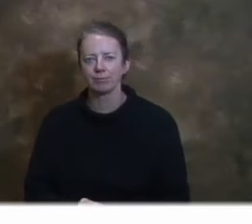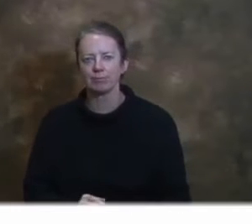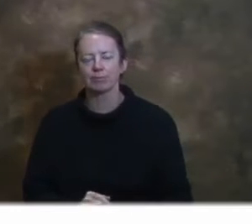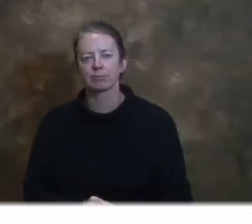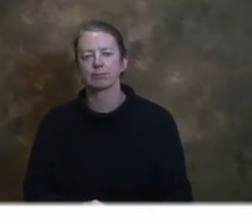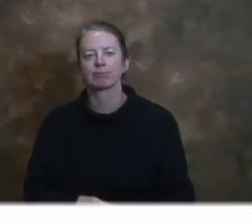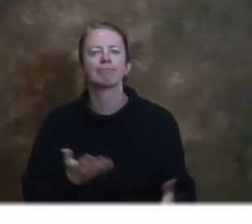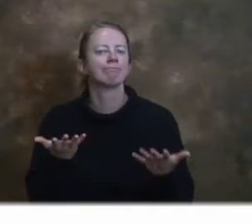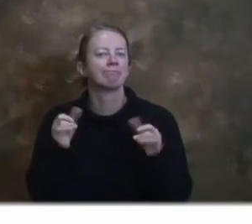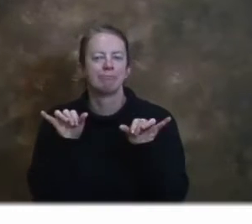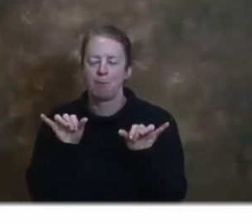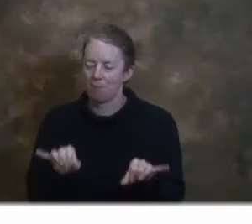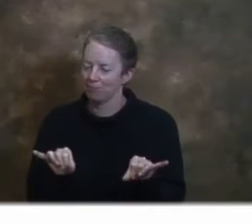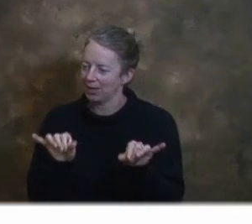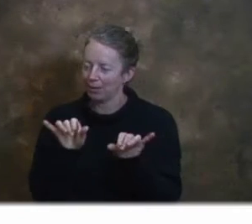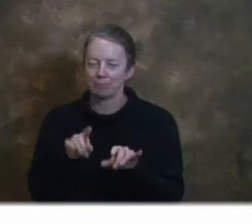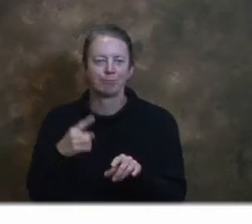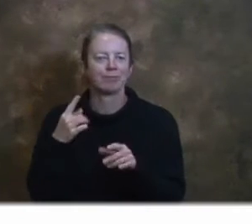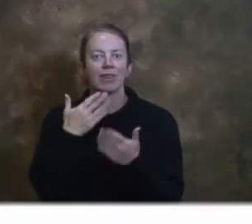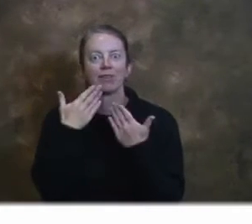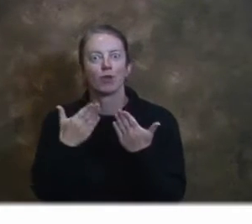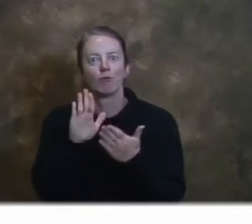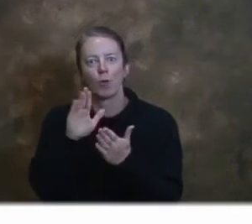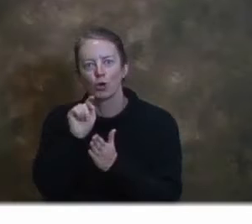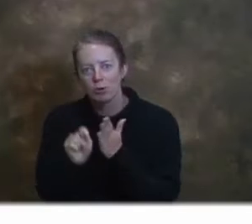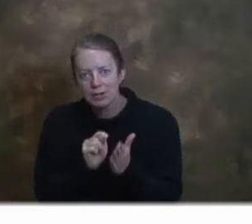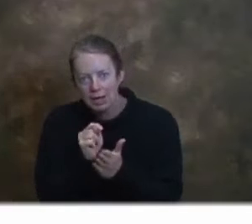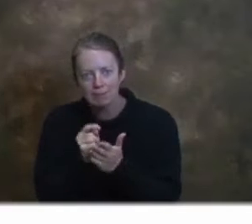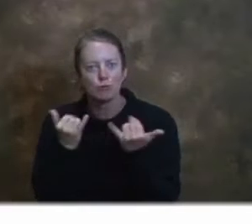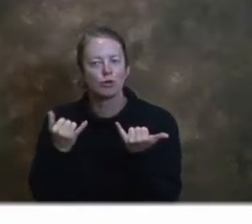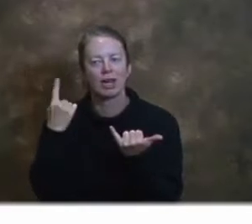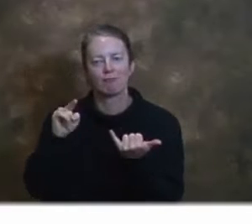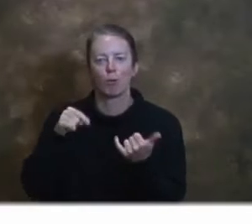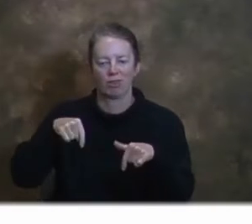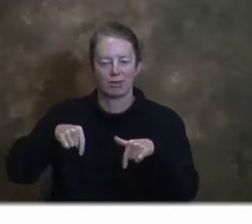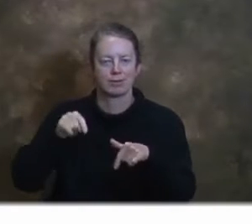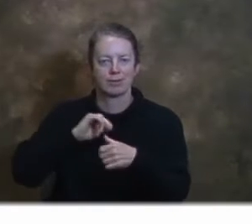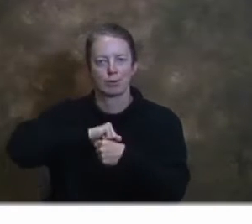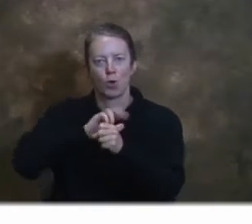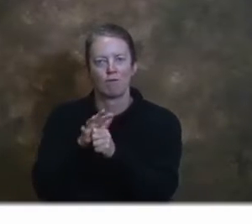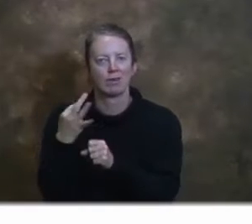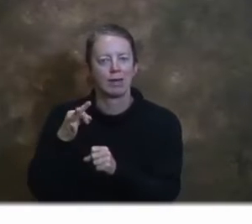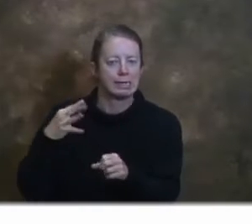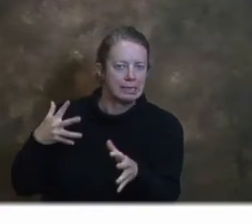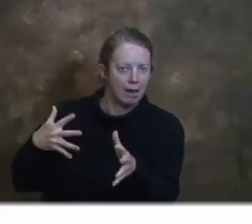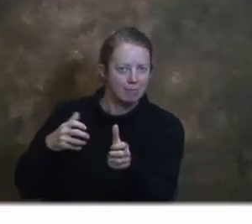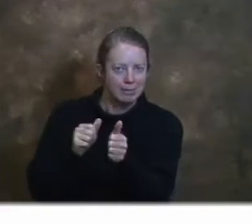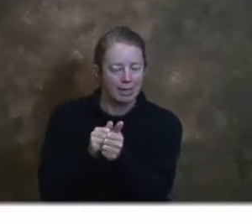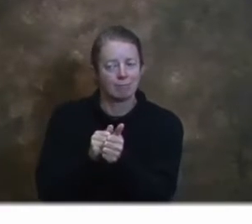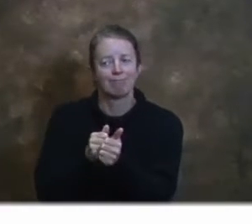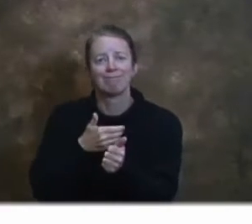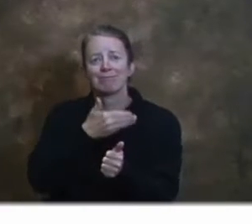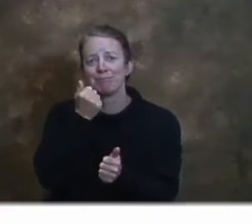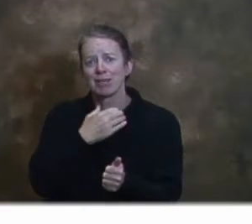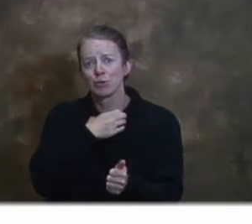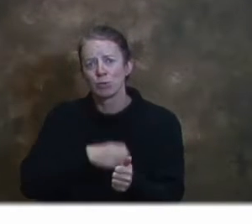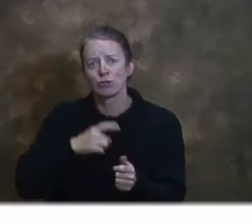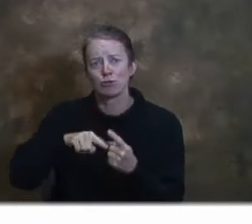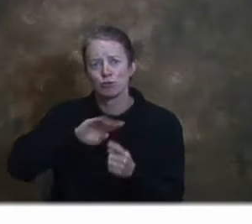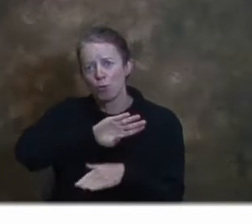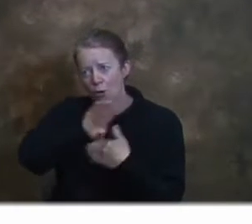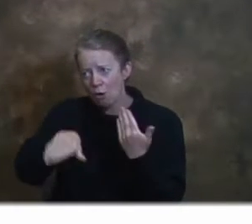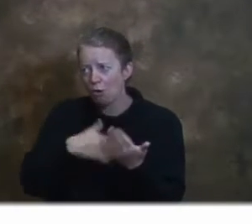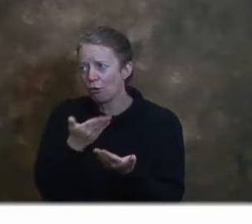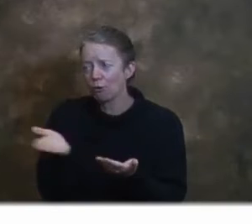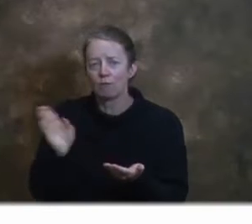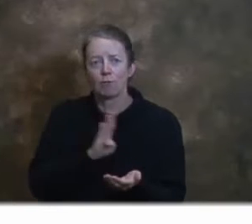So, as always, thank you for the time today for this COVID-19 update. Best wishes to everyone on our